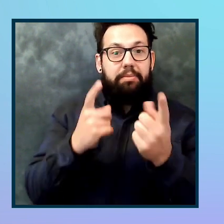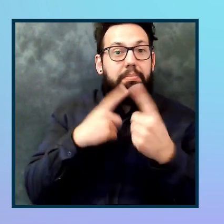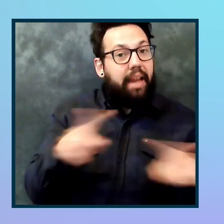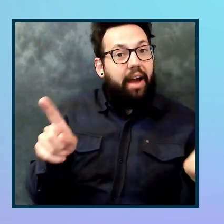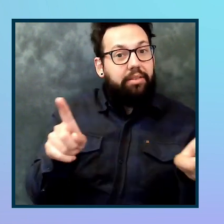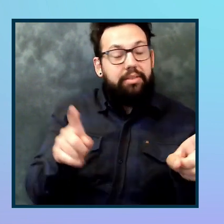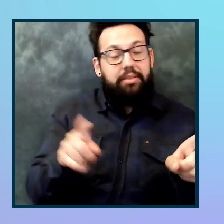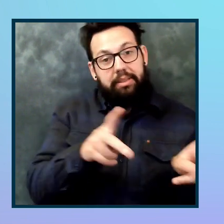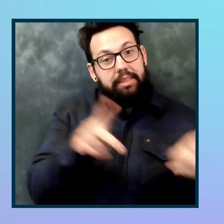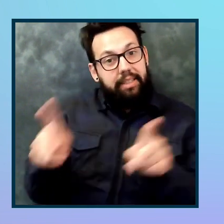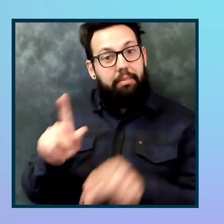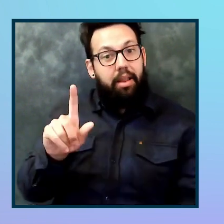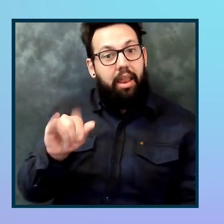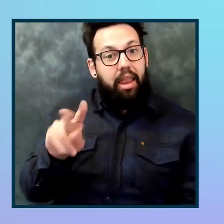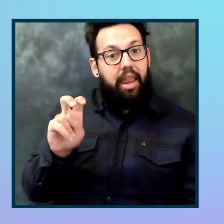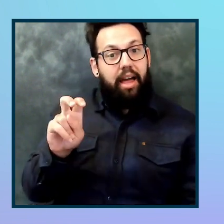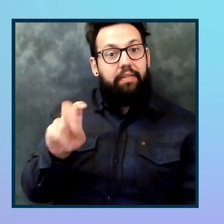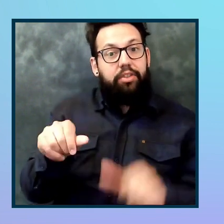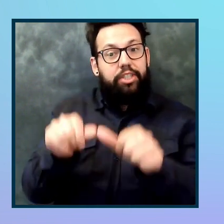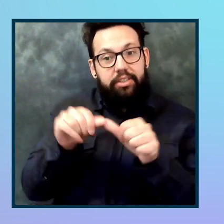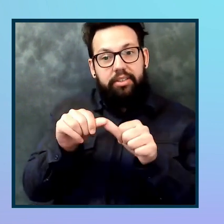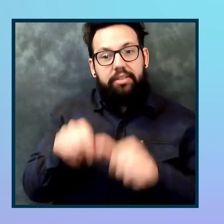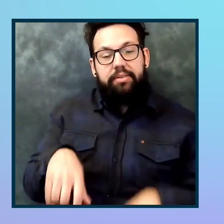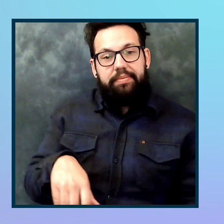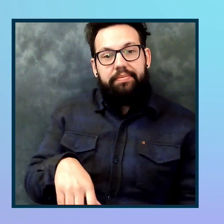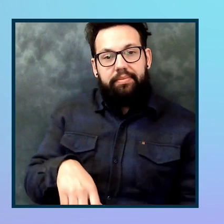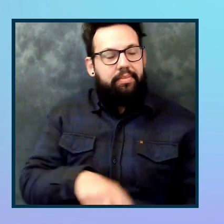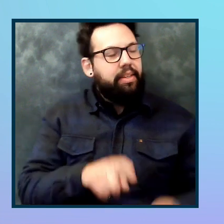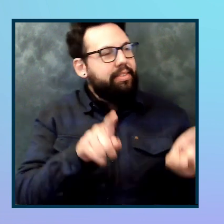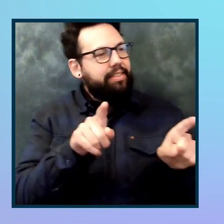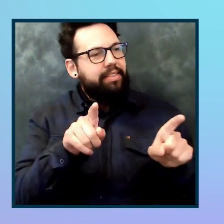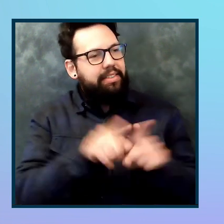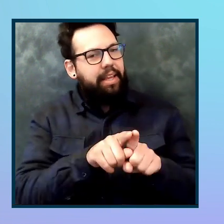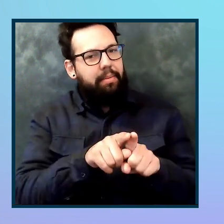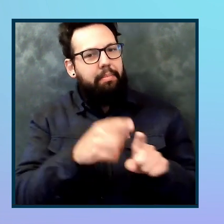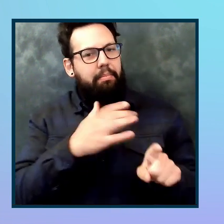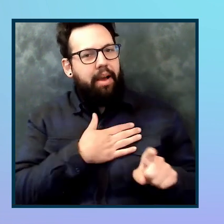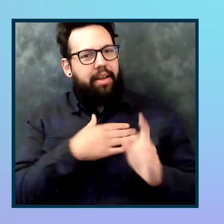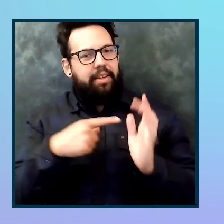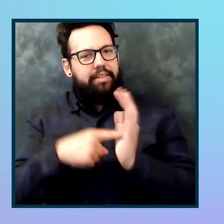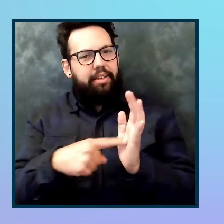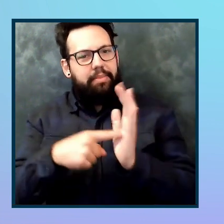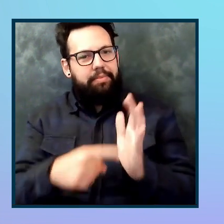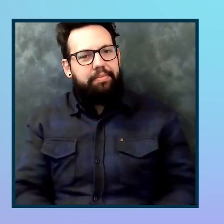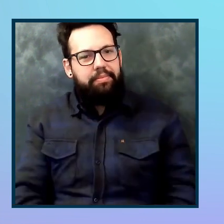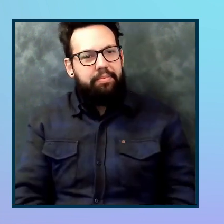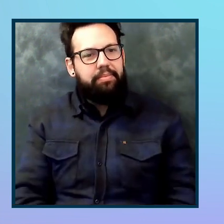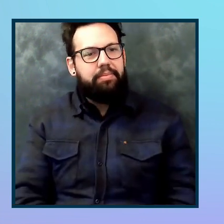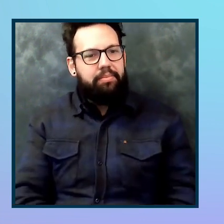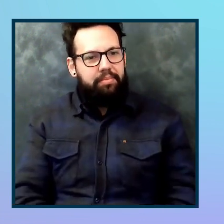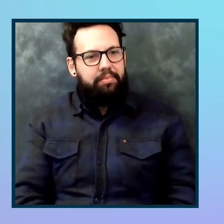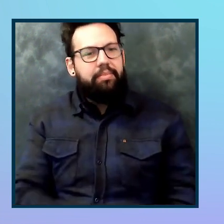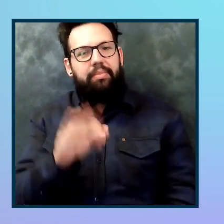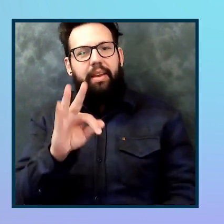region? Again, going back to my example, if I can find it. So if we go